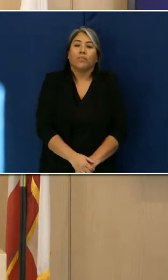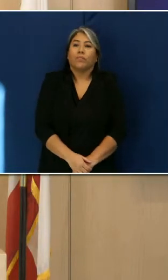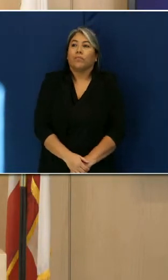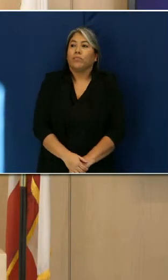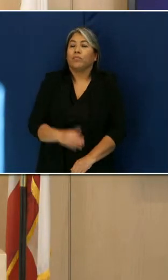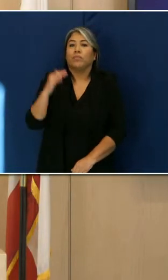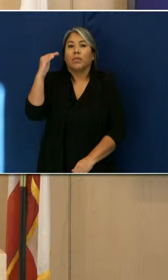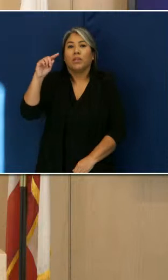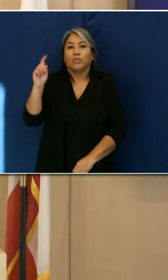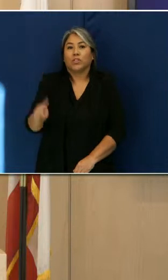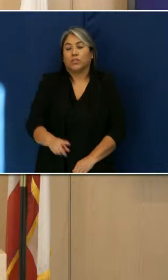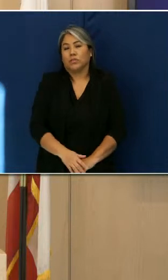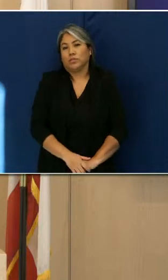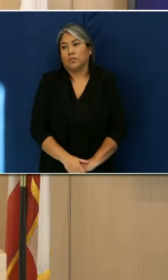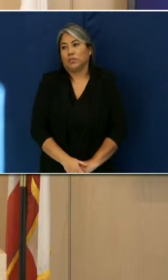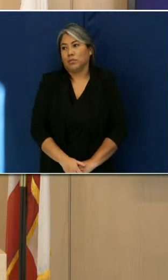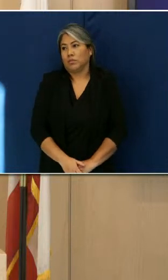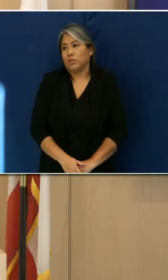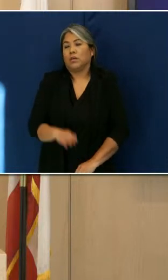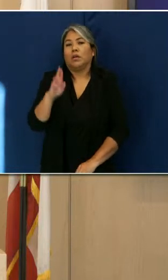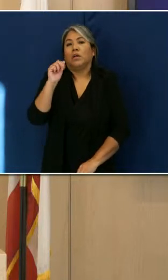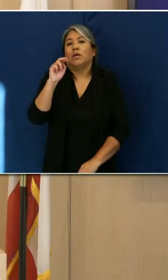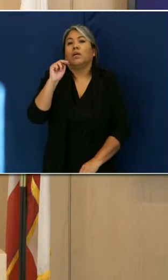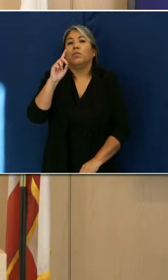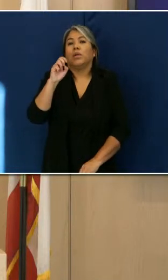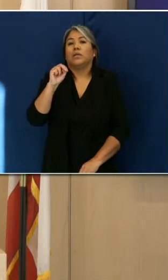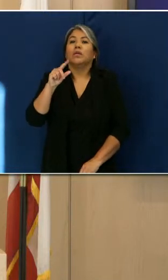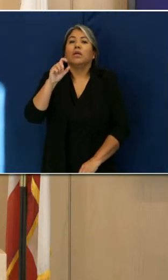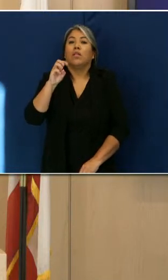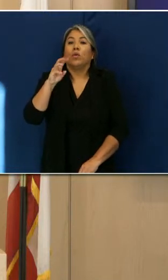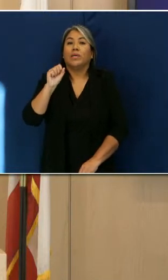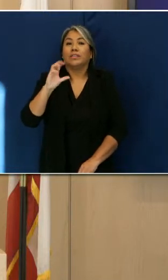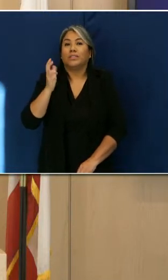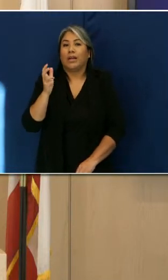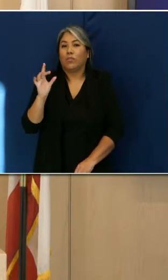Okay, next question. Brandon Lewis, Channel 8.